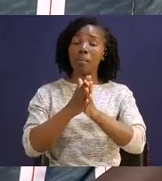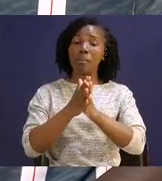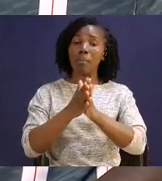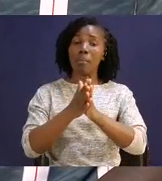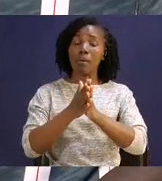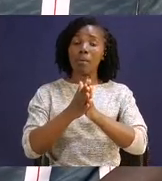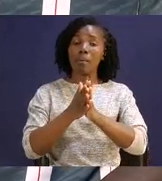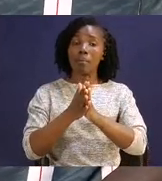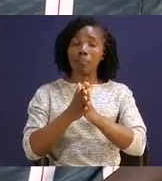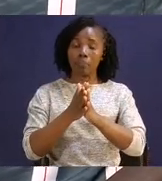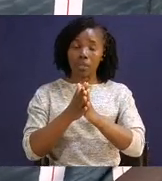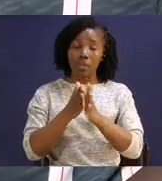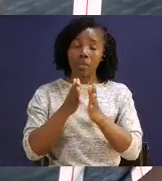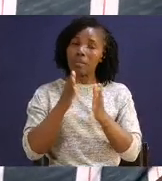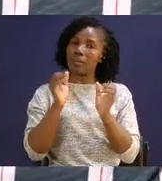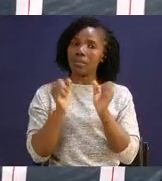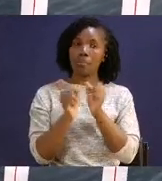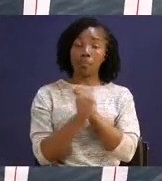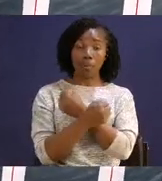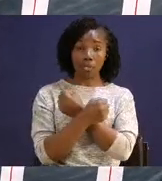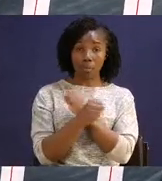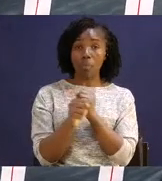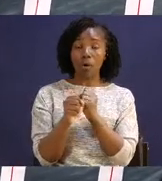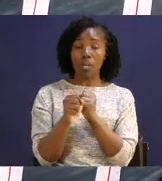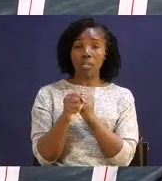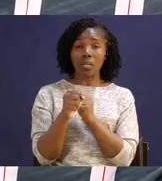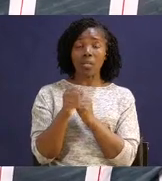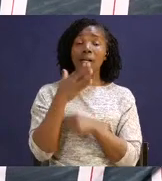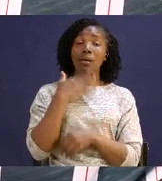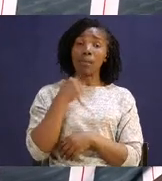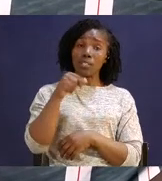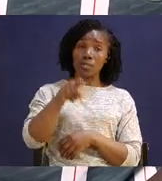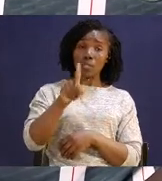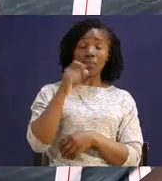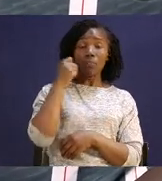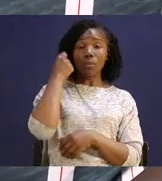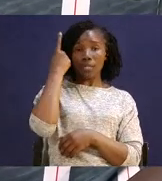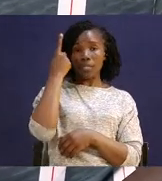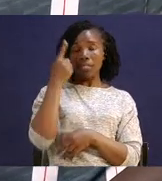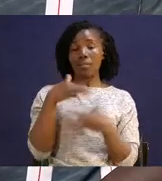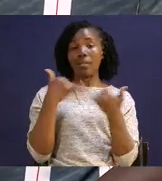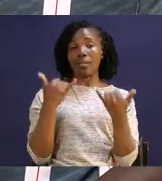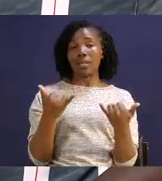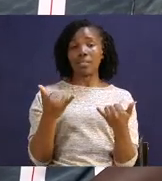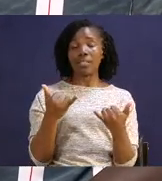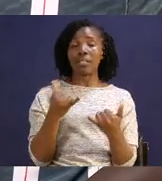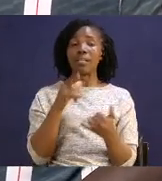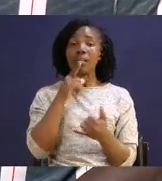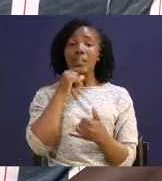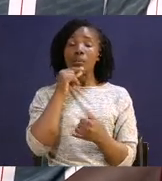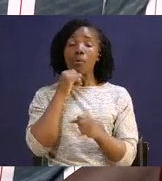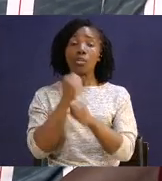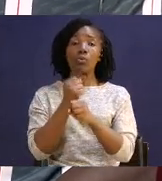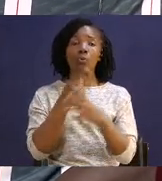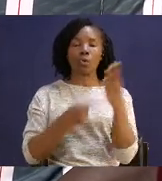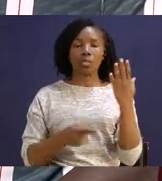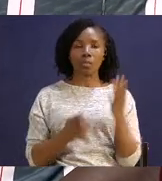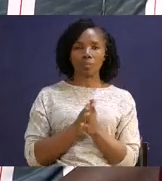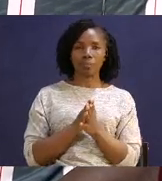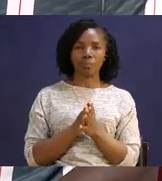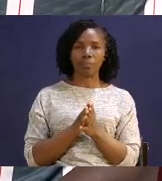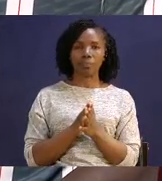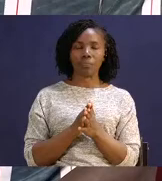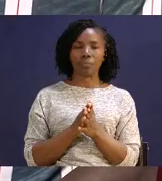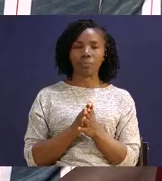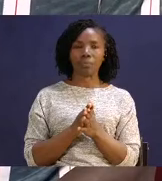It's not possible. What I'm trying to tell you is, open your imagination. Now, currently, what are you doing? I'm in Inda. You're in